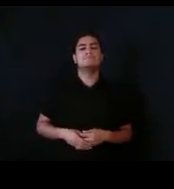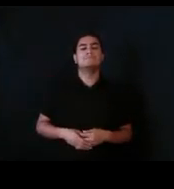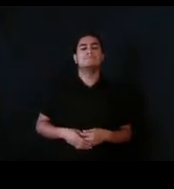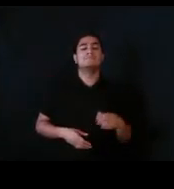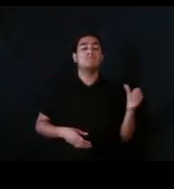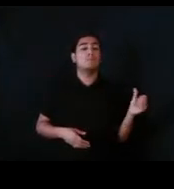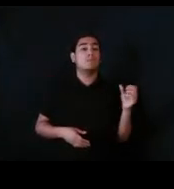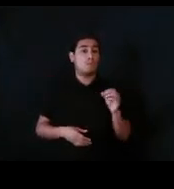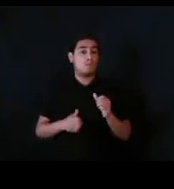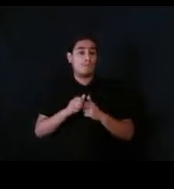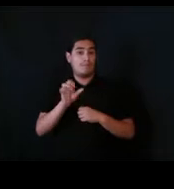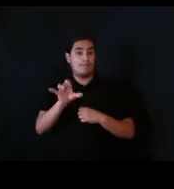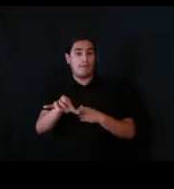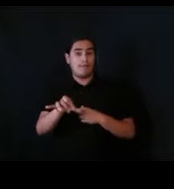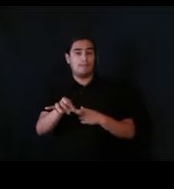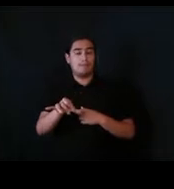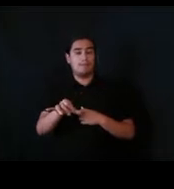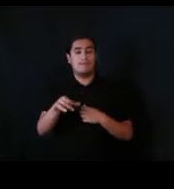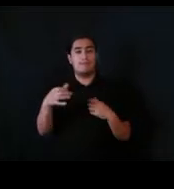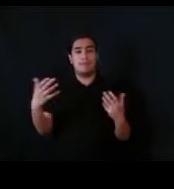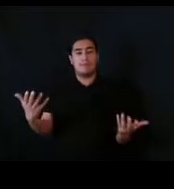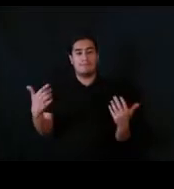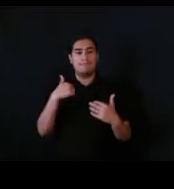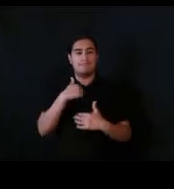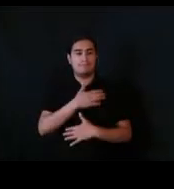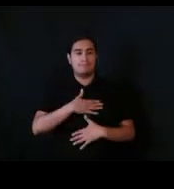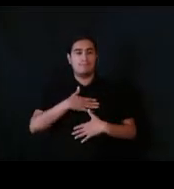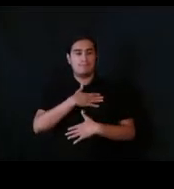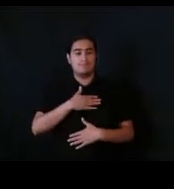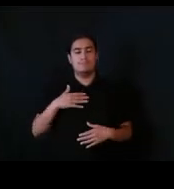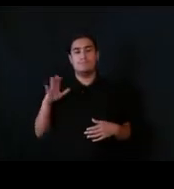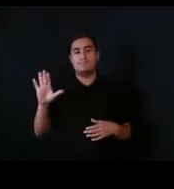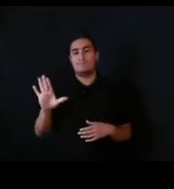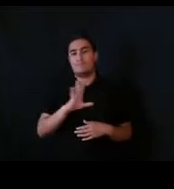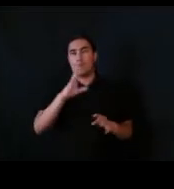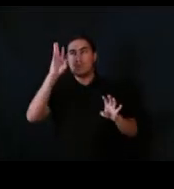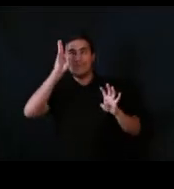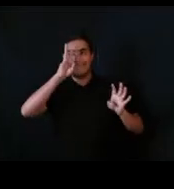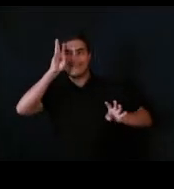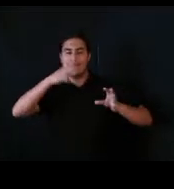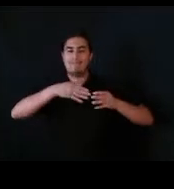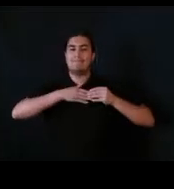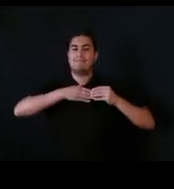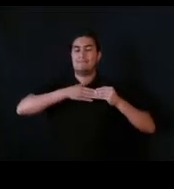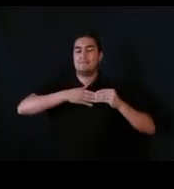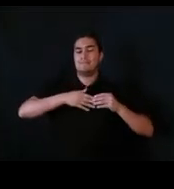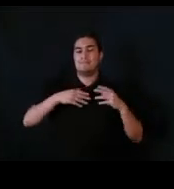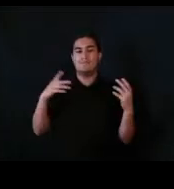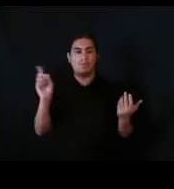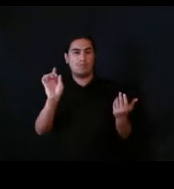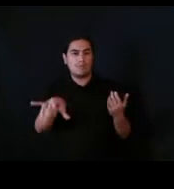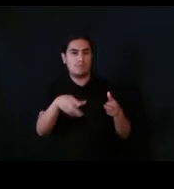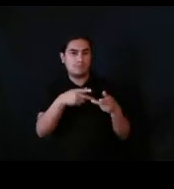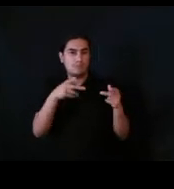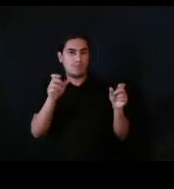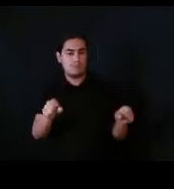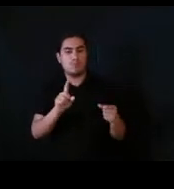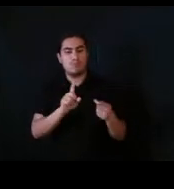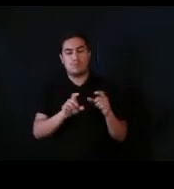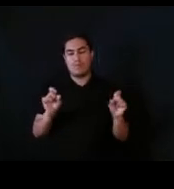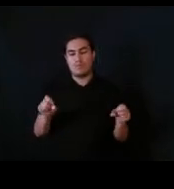so with that i appreciate the creativity and flexibility wherever possible to be able